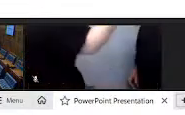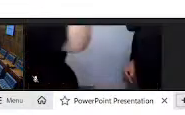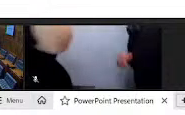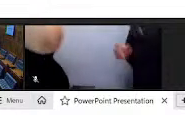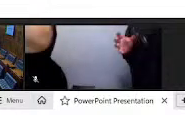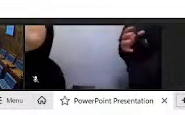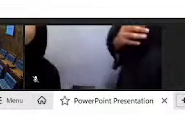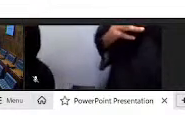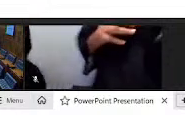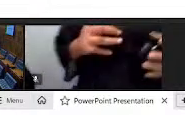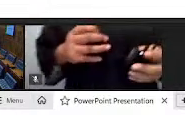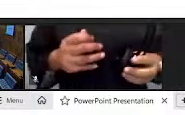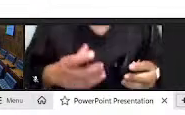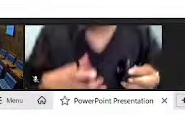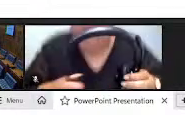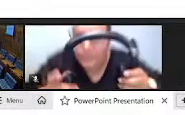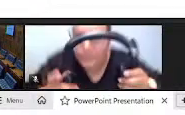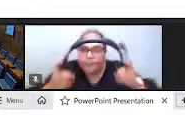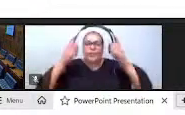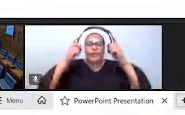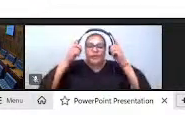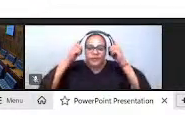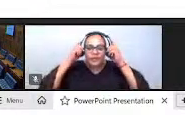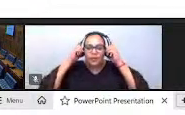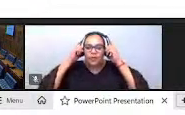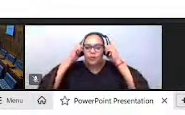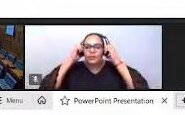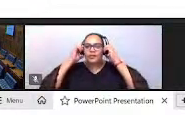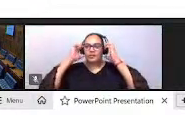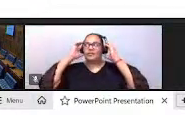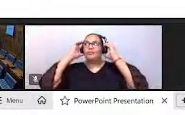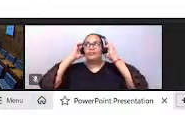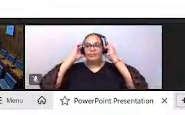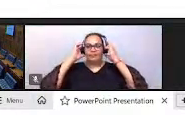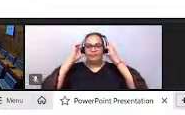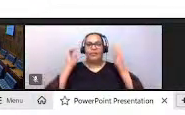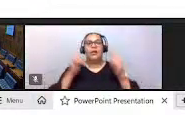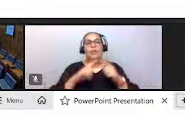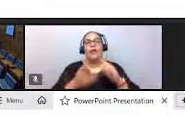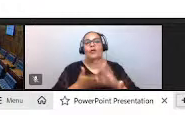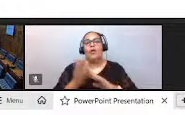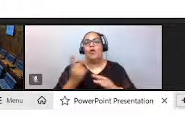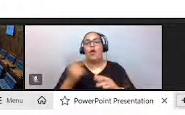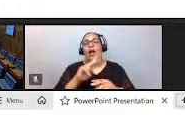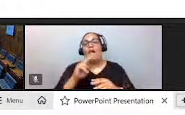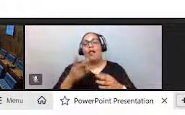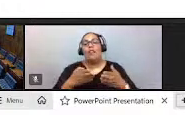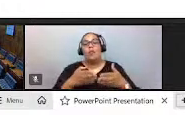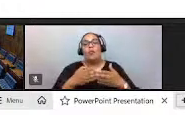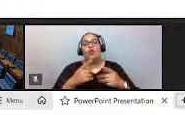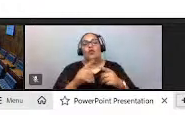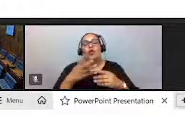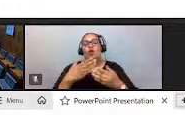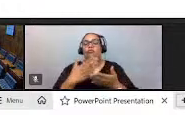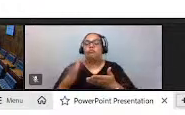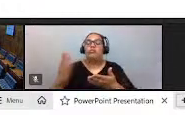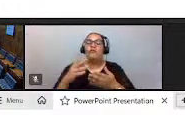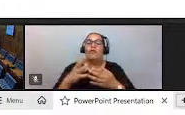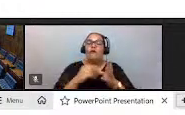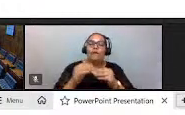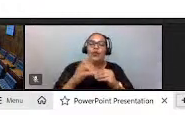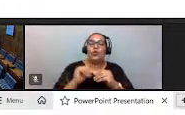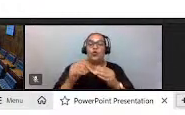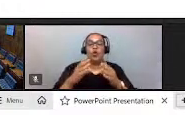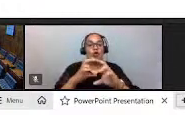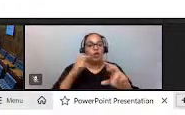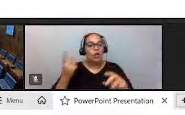period uh coming through the December January that have then gone to other ports for the evacuation of fruit and the containers there